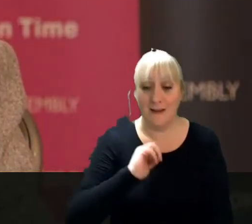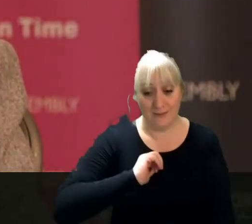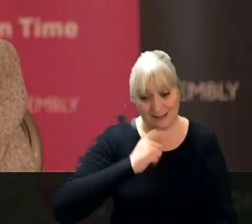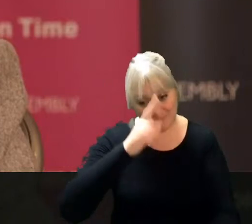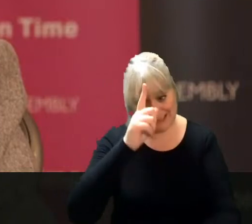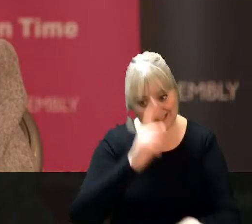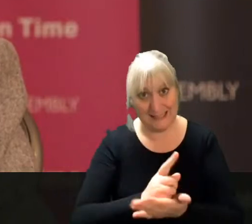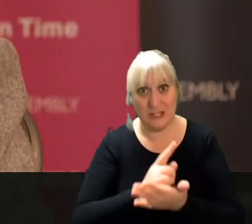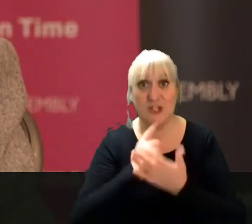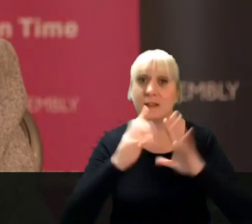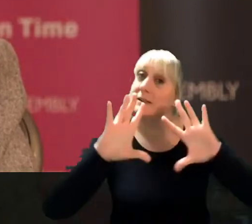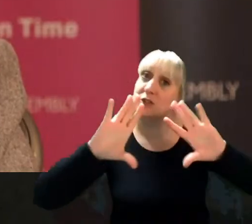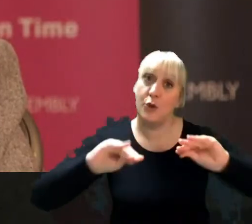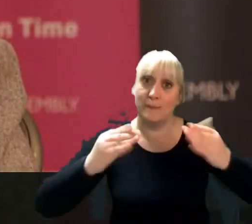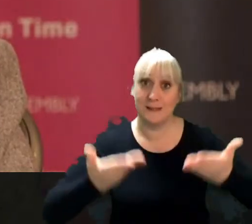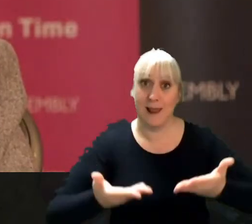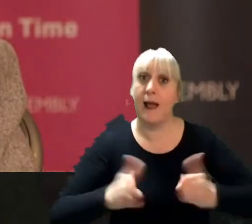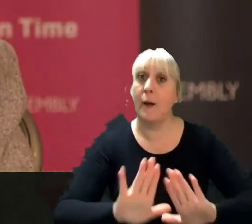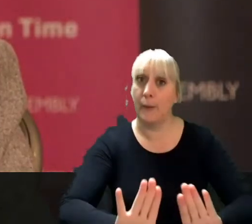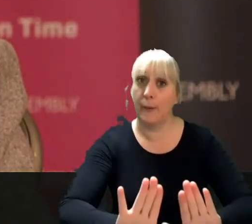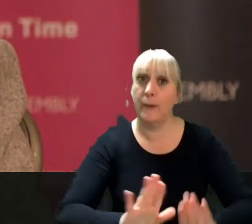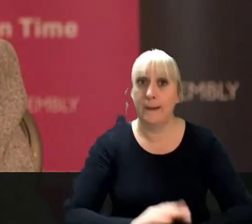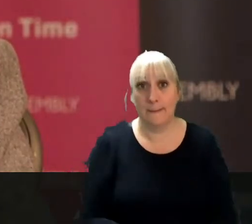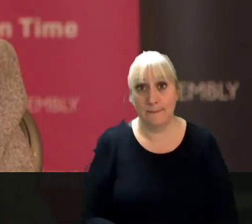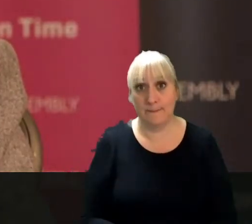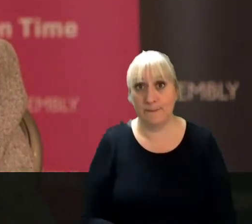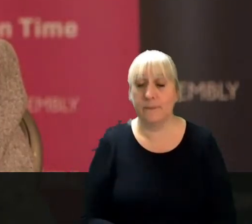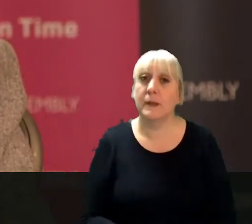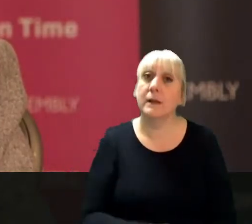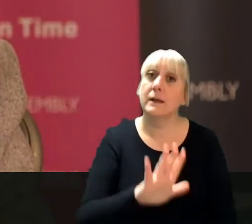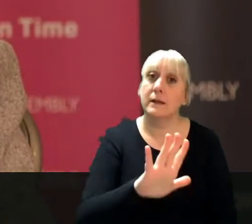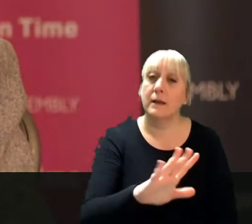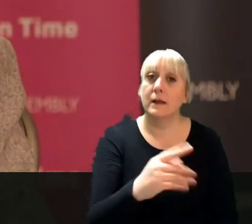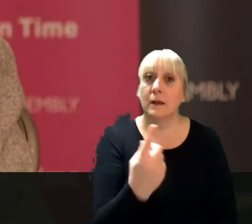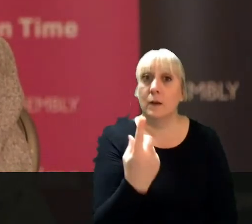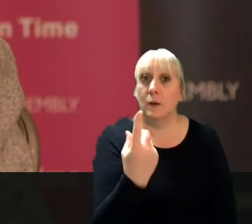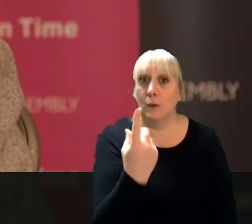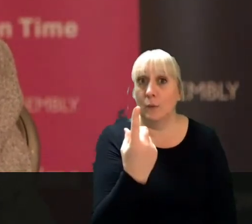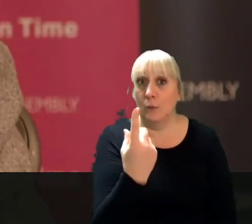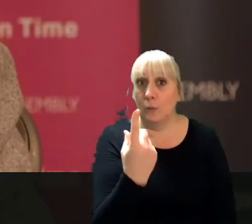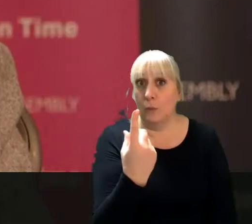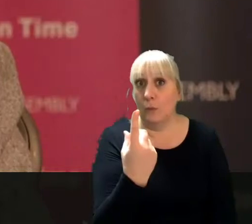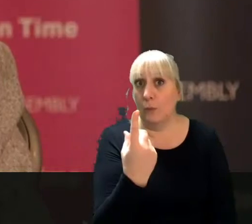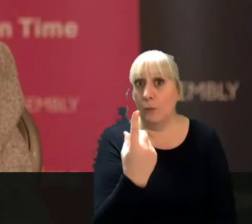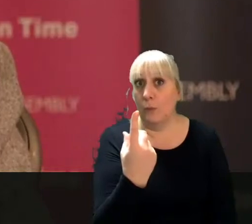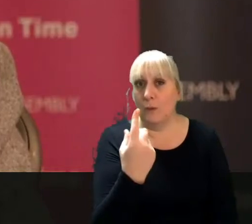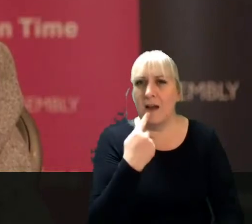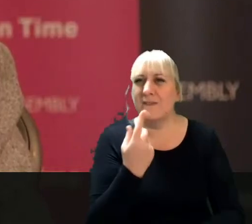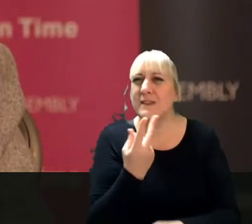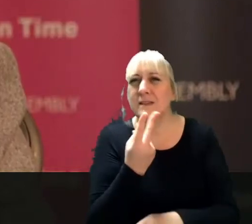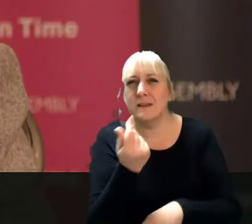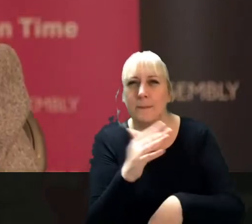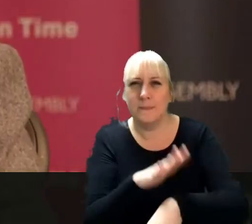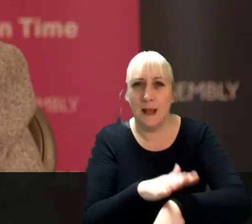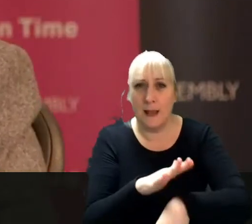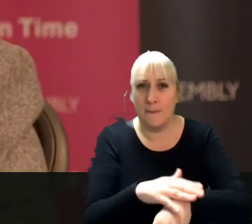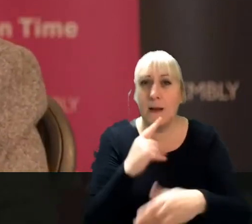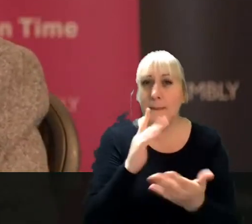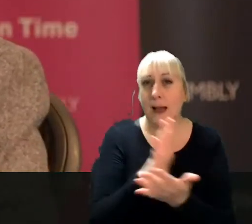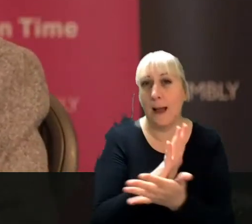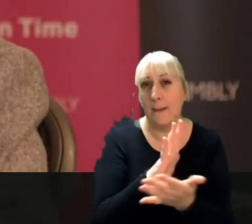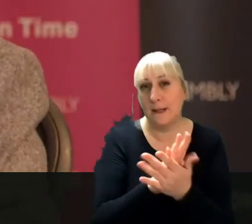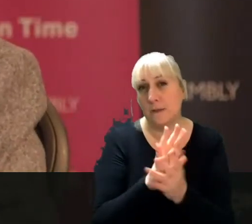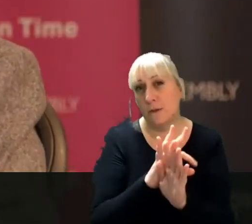stops. I have room for one. I've got a bit of time here, so I'm happy to invite Assembly Member